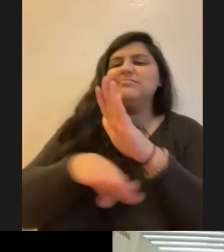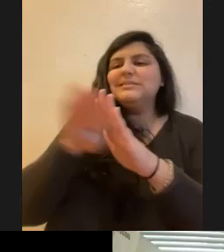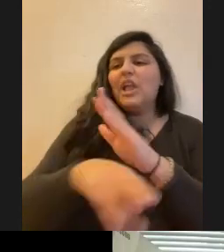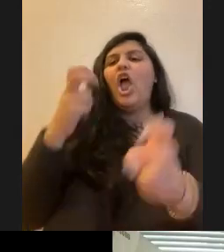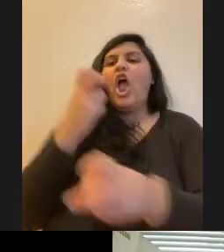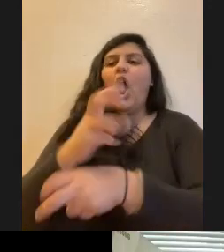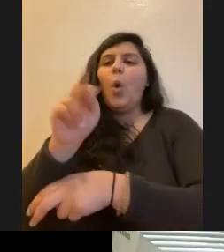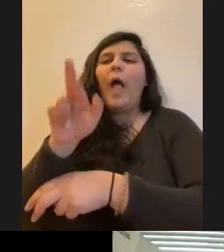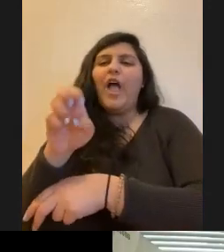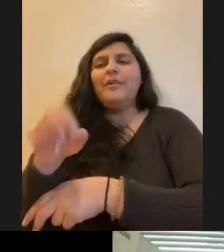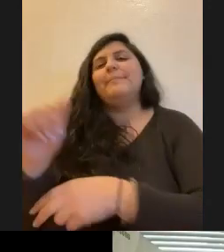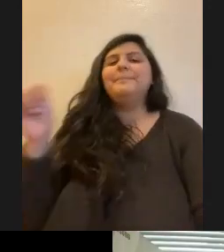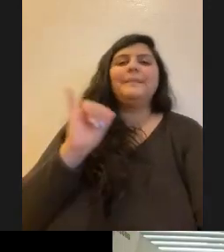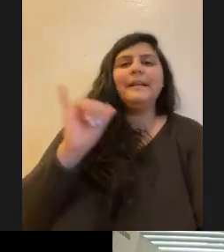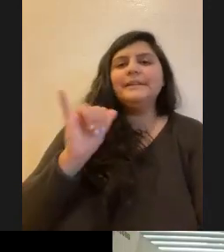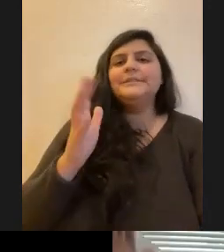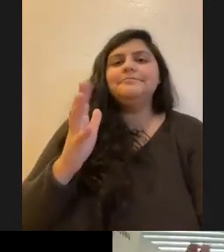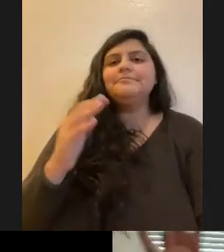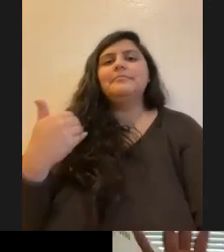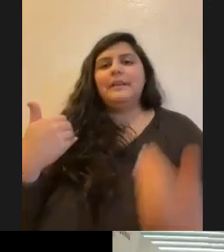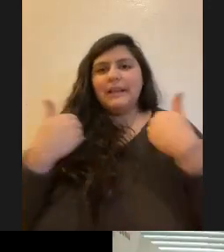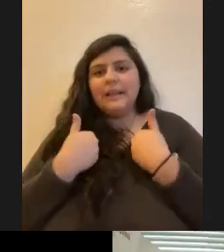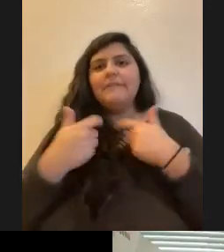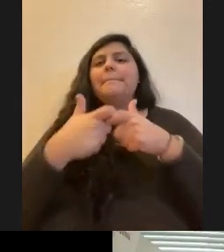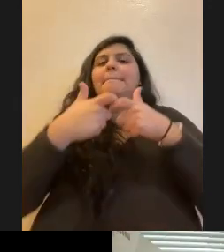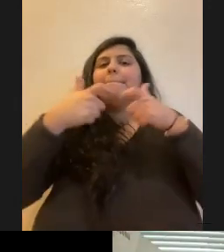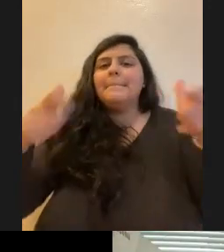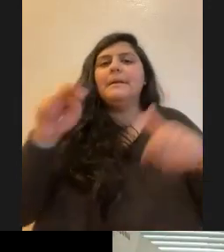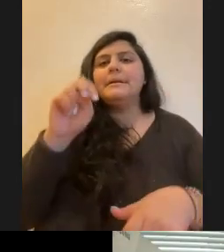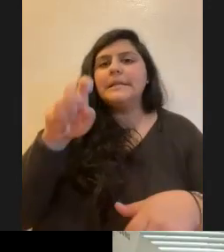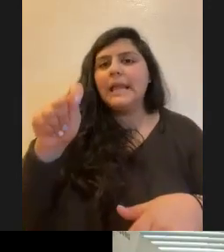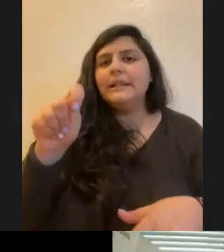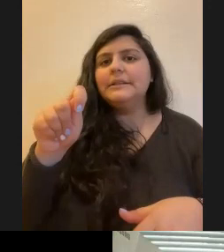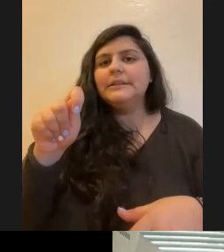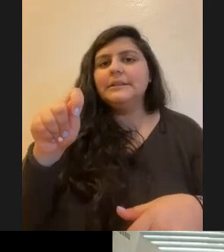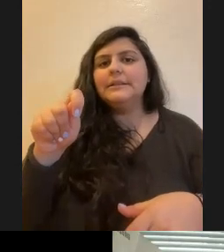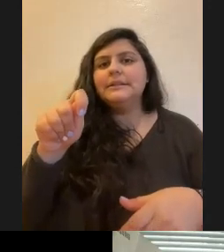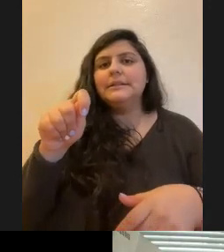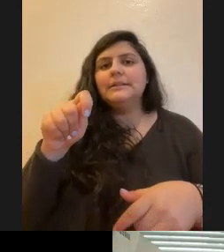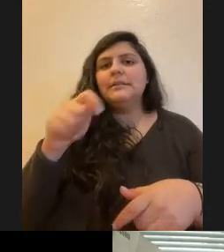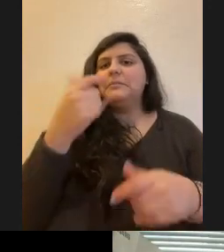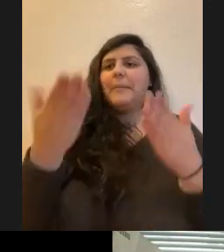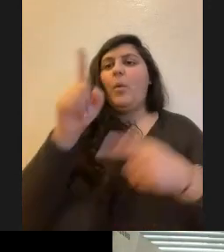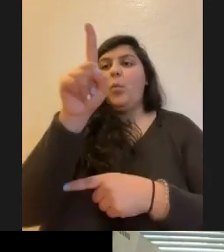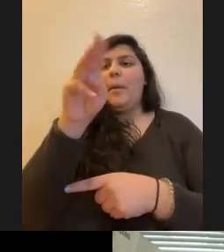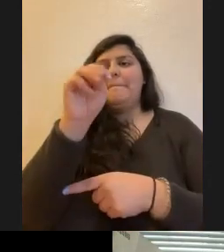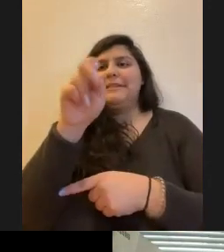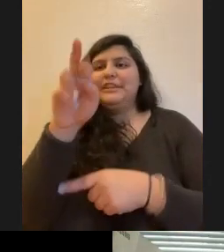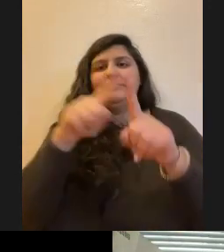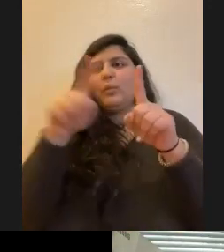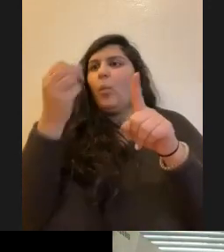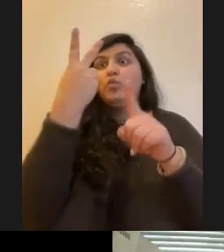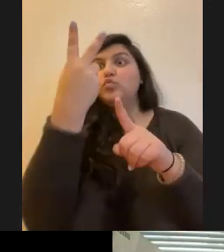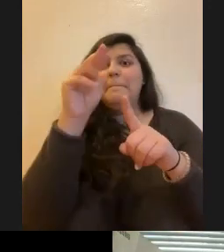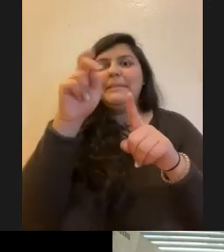equipment. So yeah, we have big nets that it's either 1 meter squared or 2 meter squared is the most